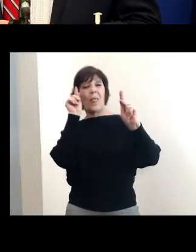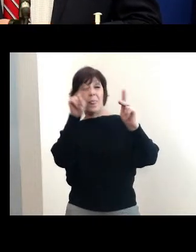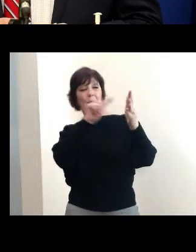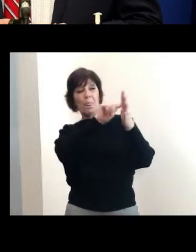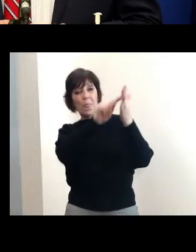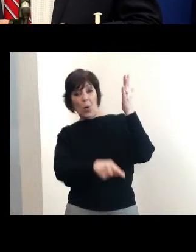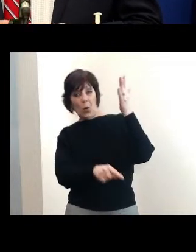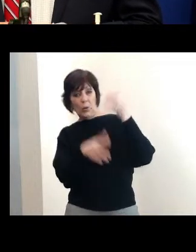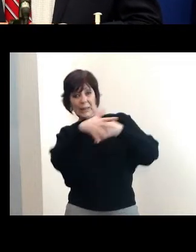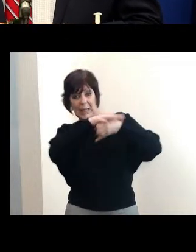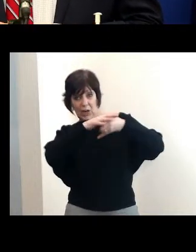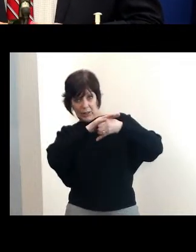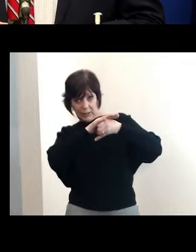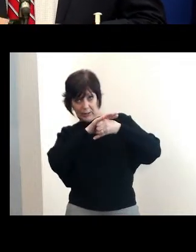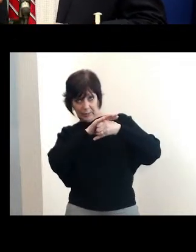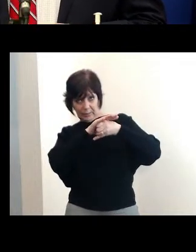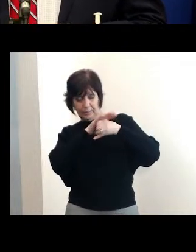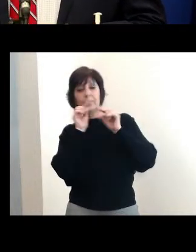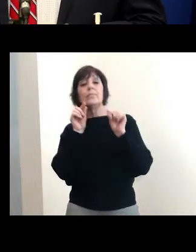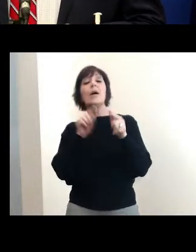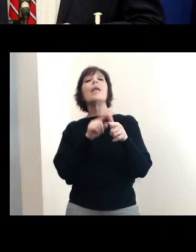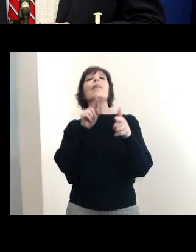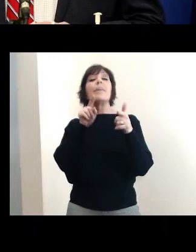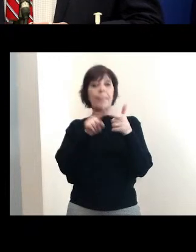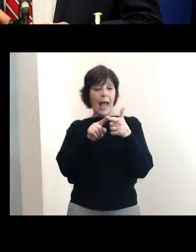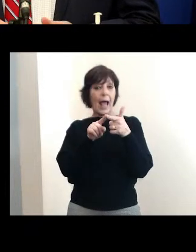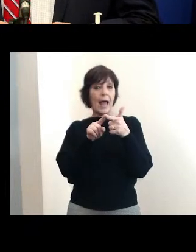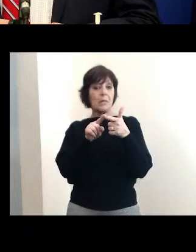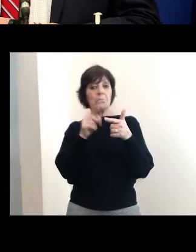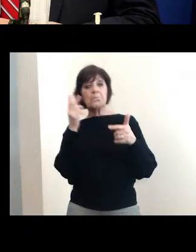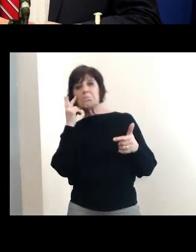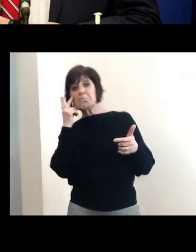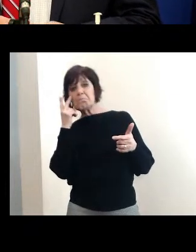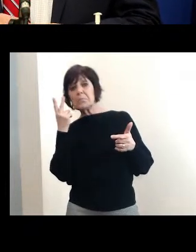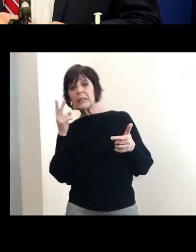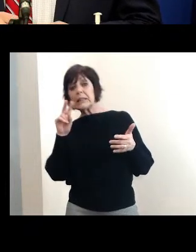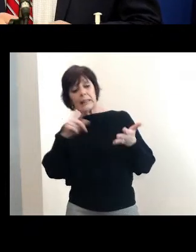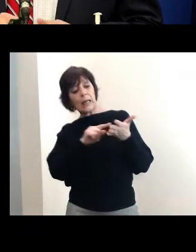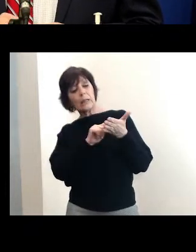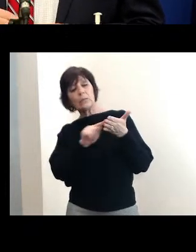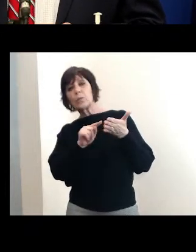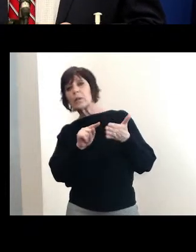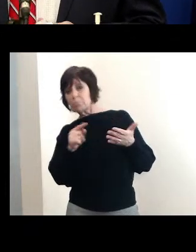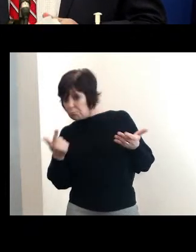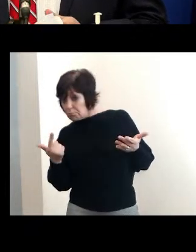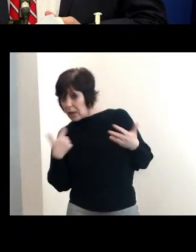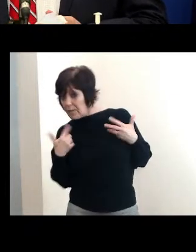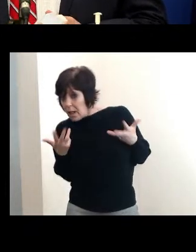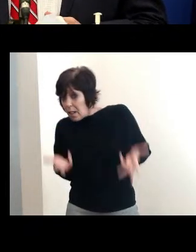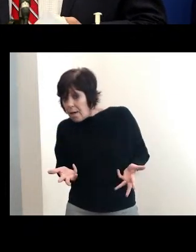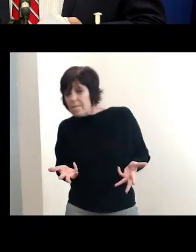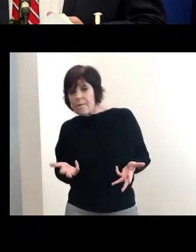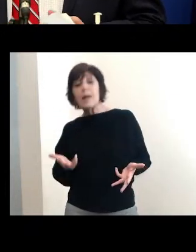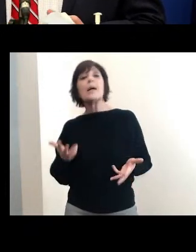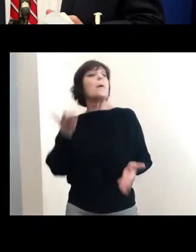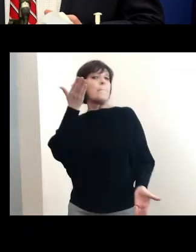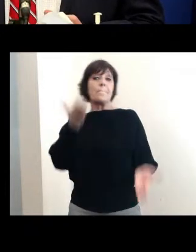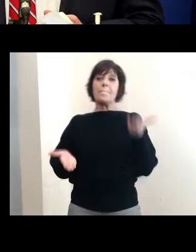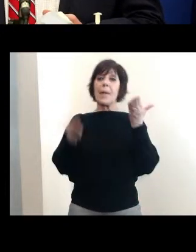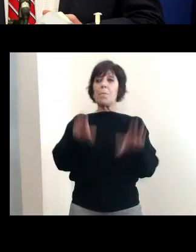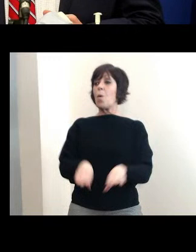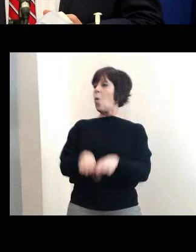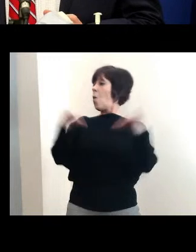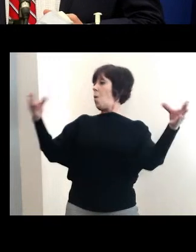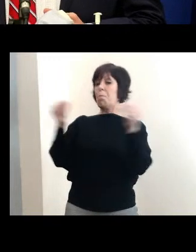those zip codes, and then they're going to revisit at the end of the second week how the appointments are, and they may open